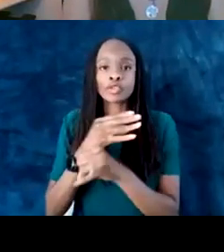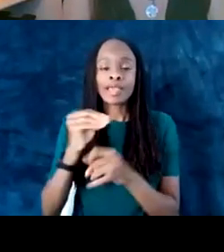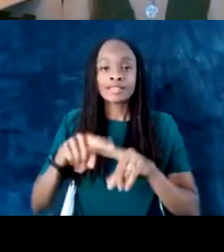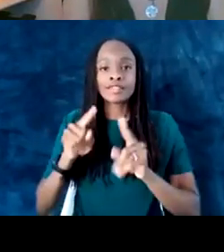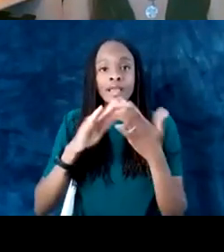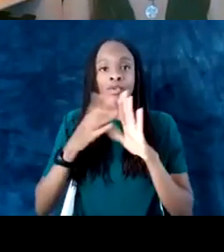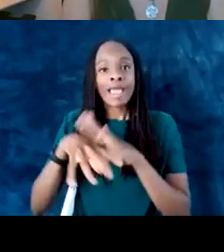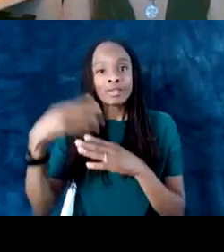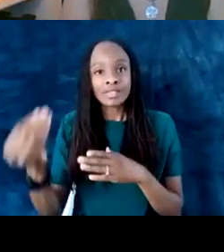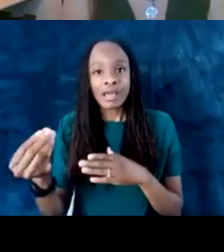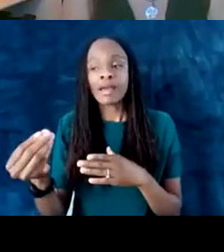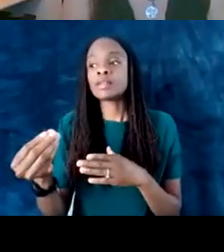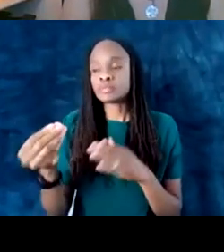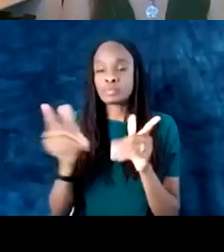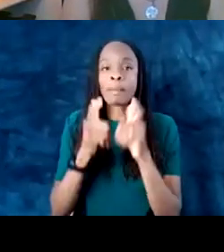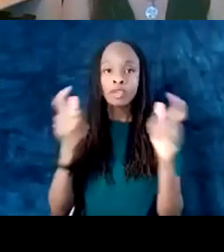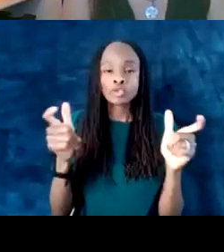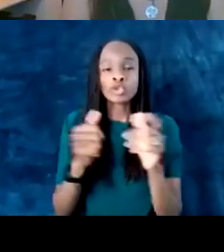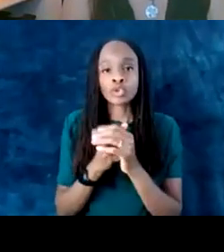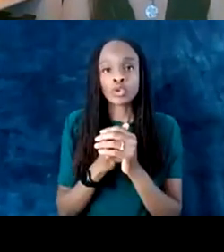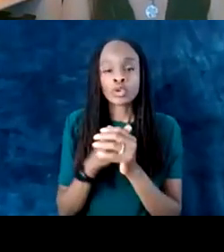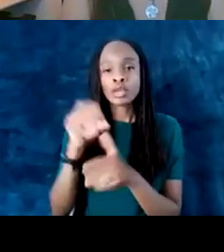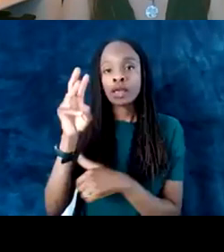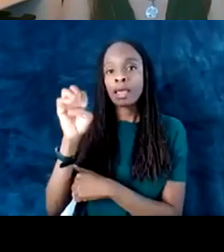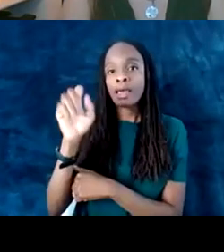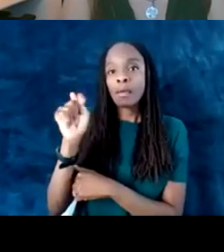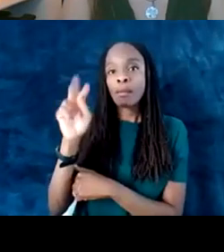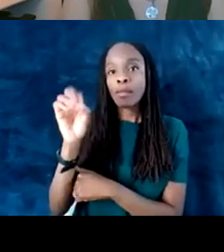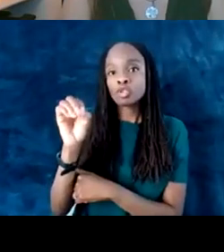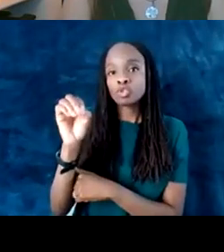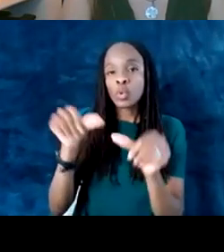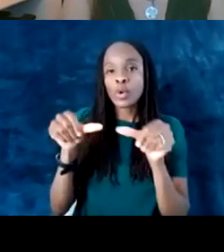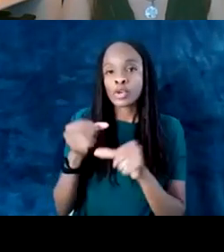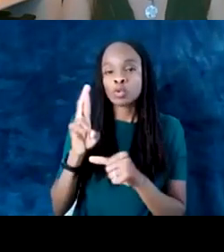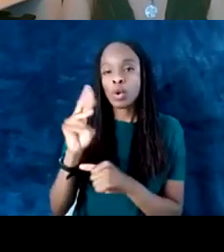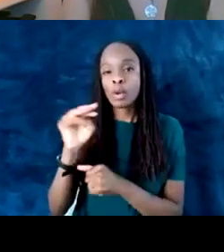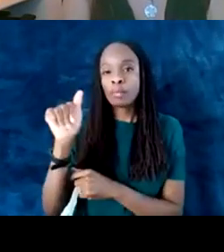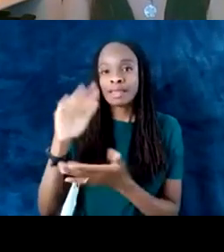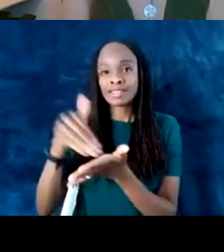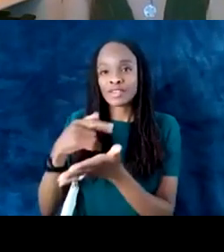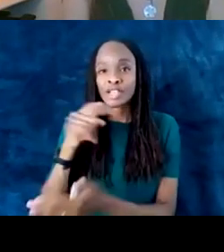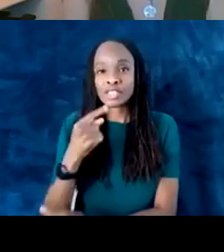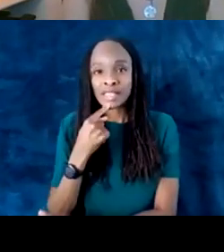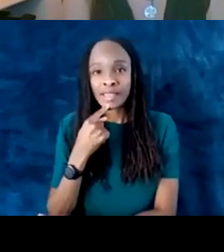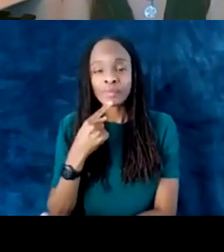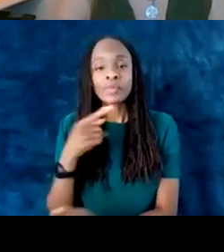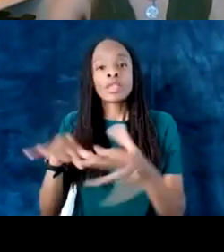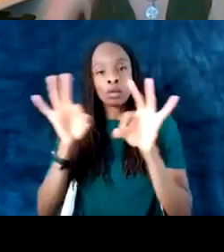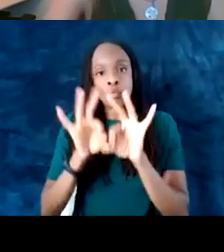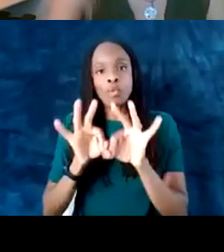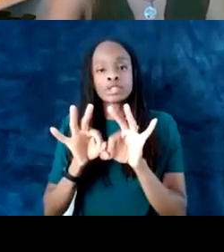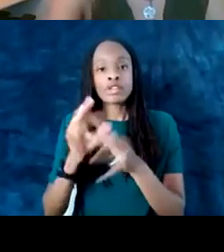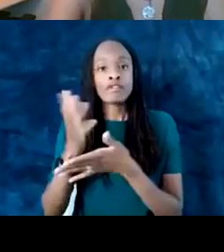of major metro areas or major media centers, I should say. The importance of